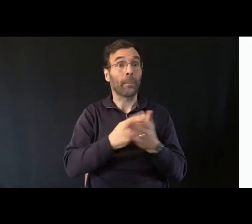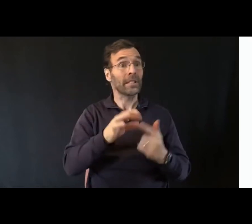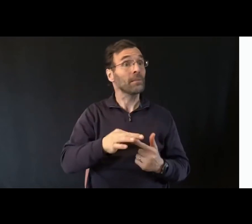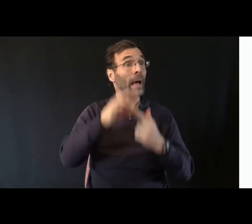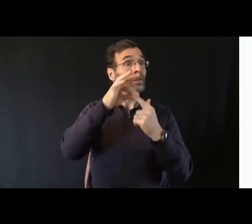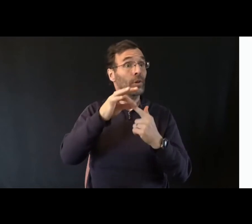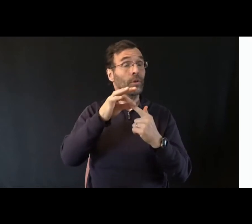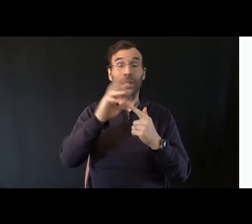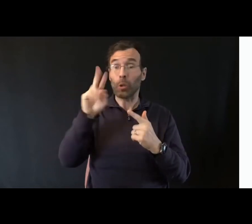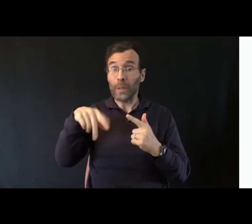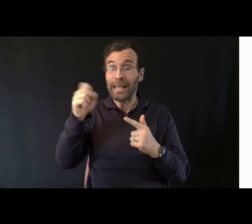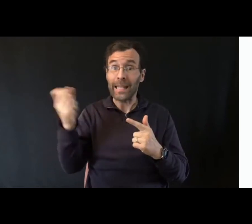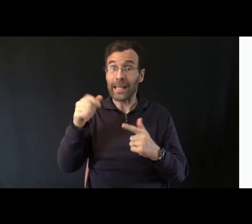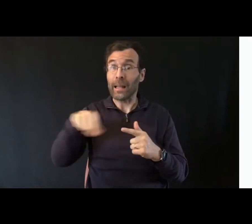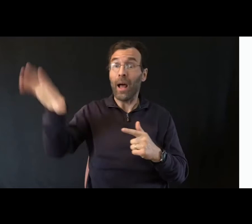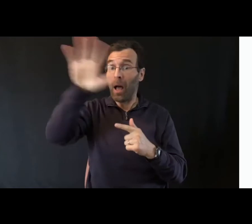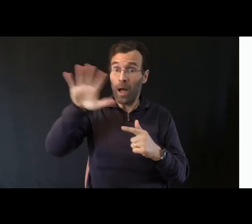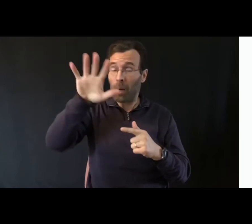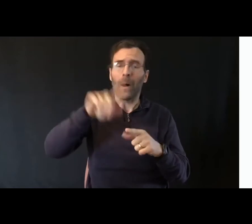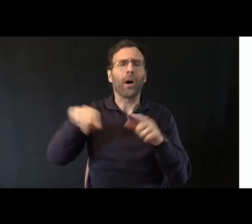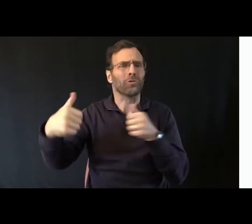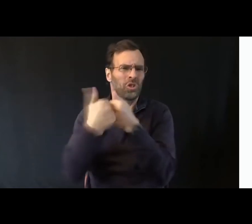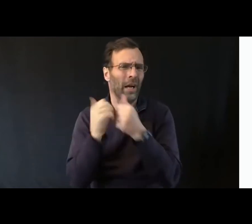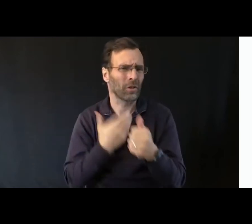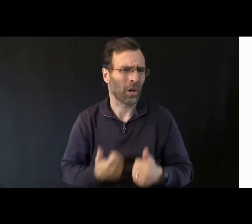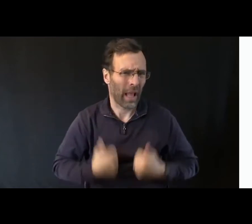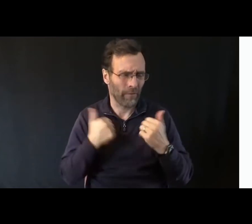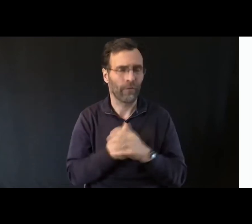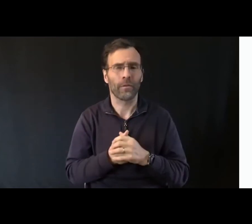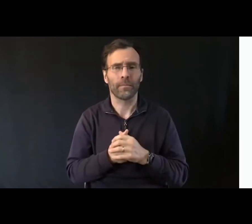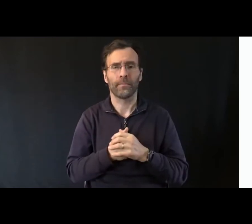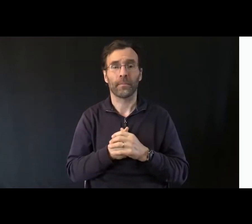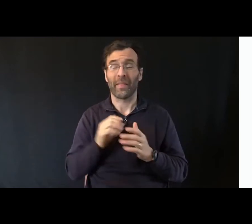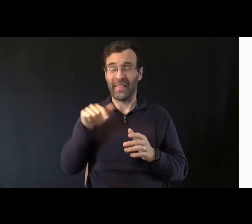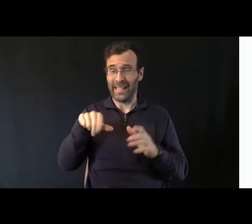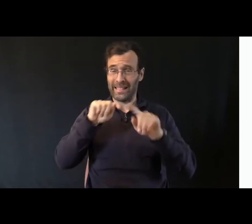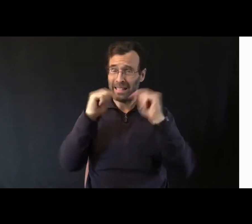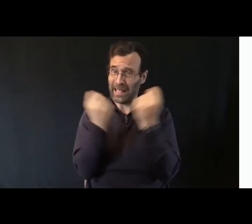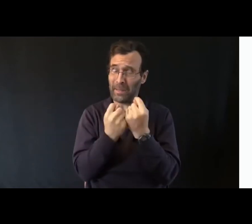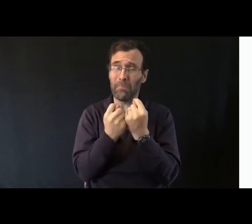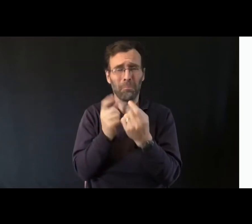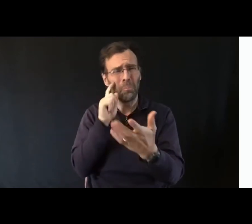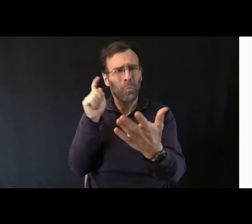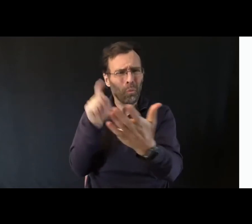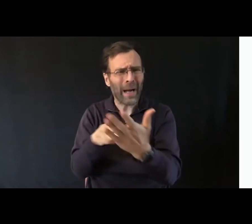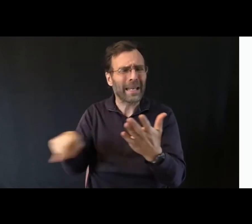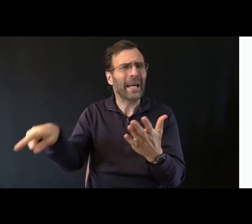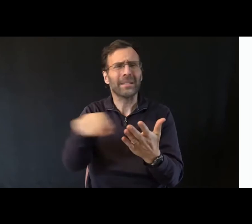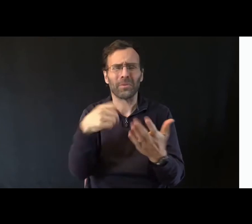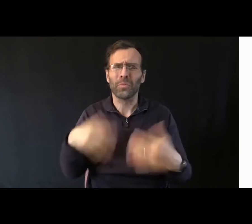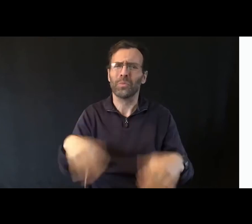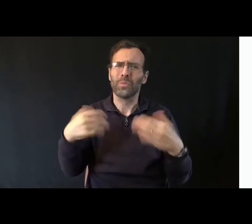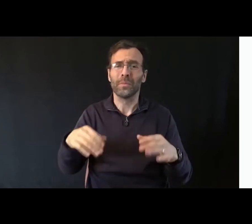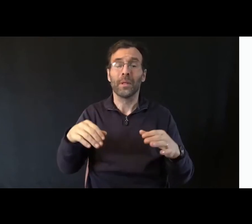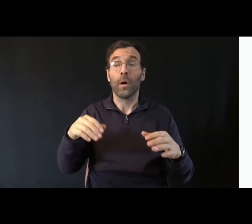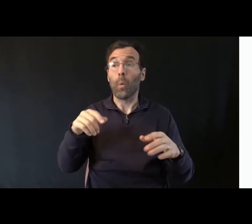life as we get older. The Northland Diversity and Aging Series team recognizes that there are countless ways that we are different